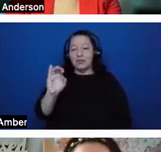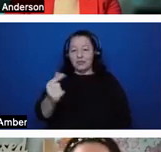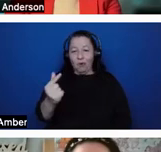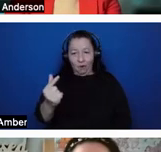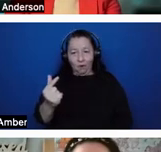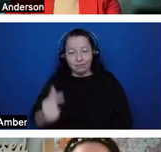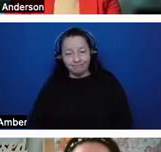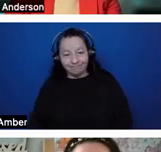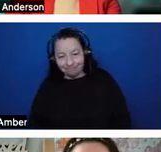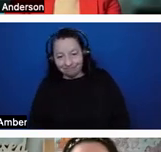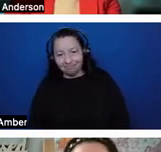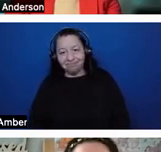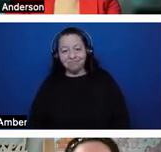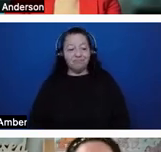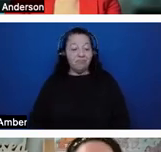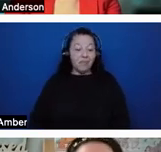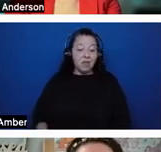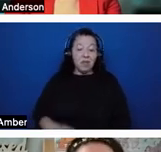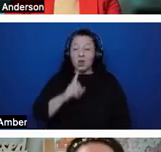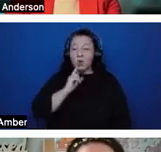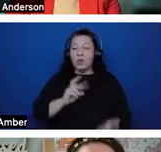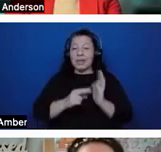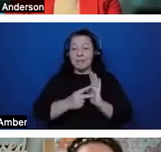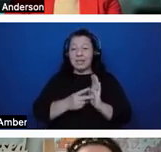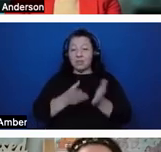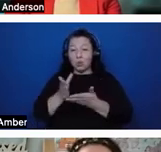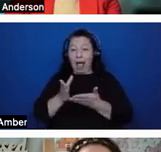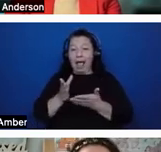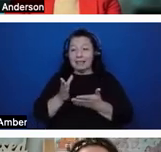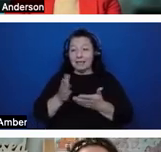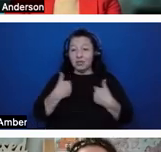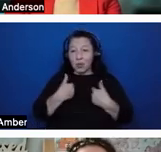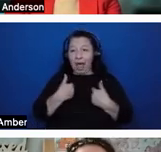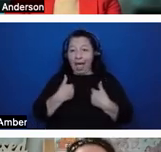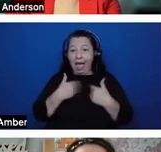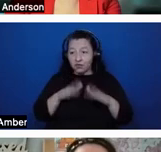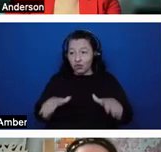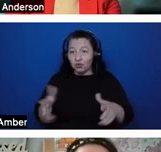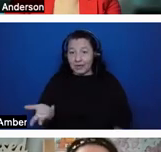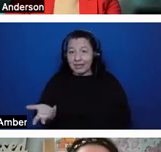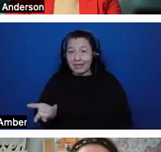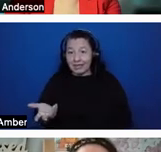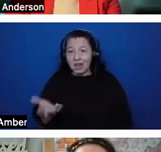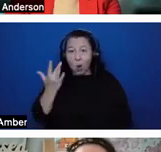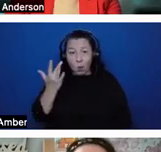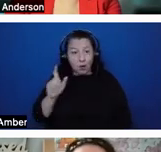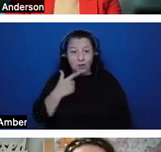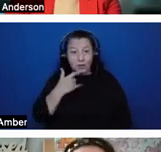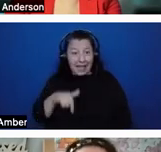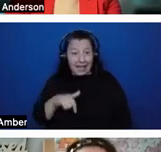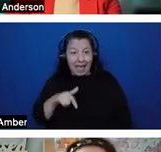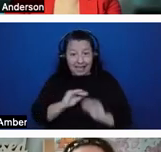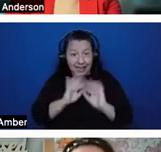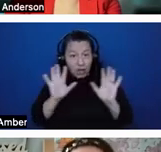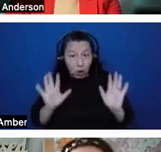But what it is the right to have children. The reason why that has to be explicitly said is because for a lot of people that